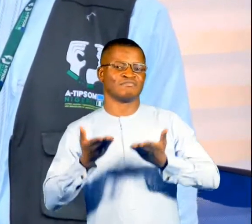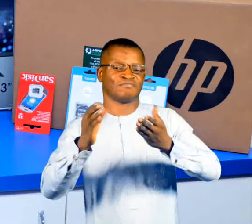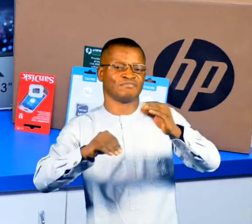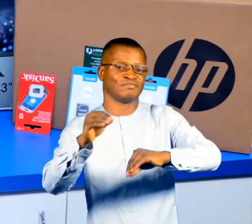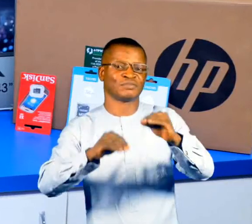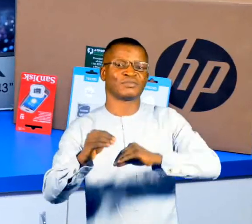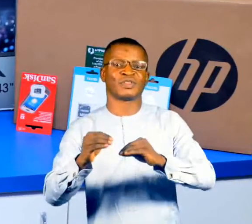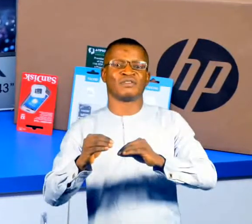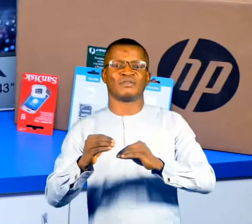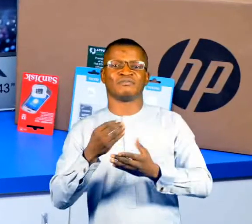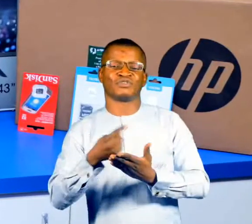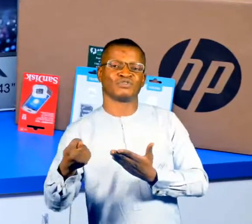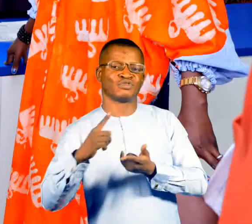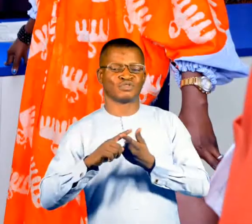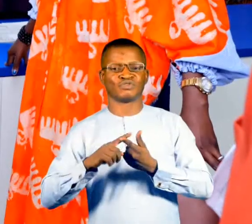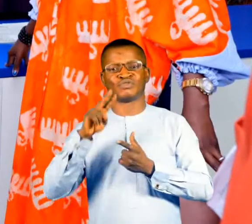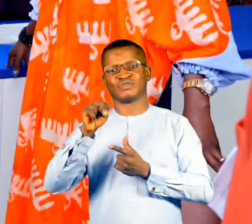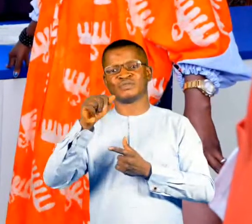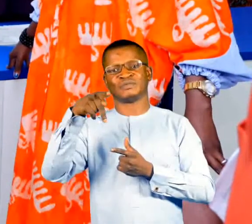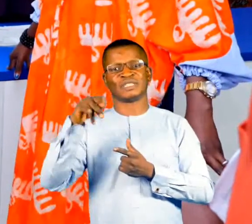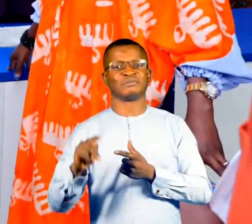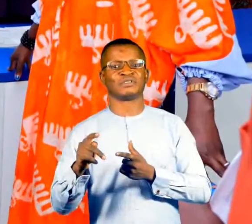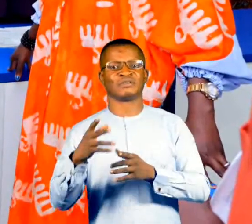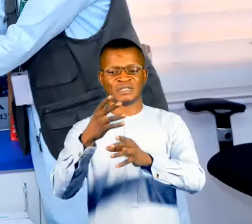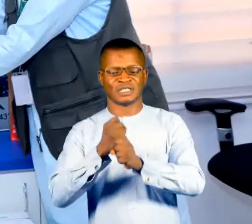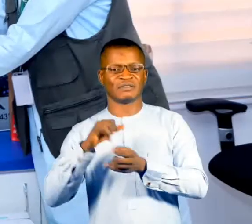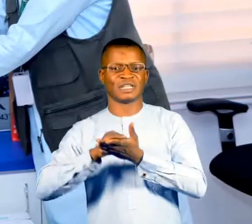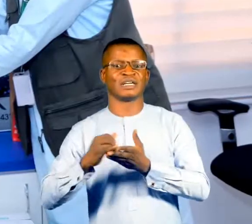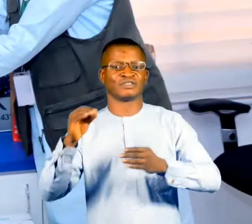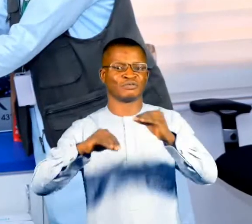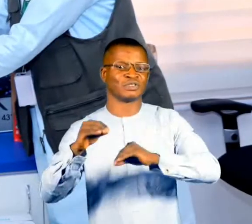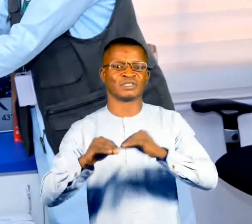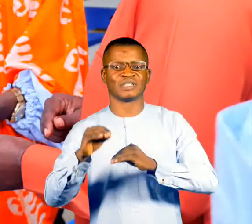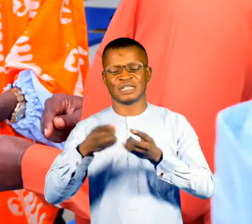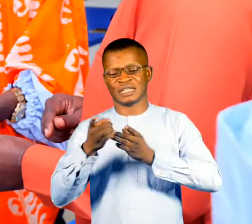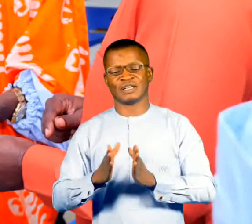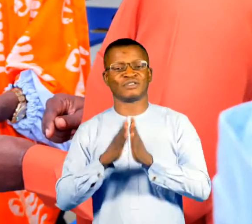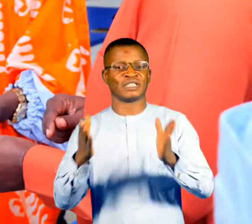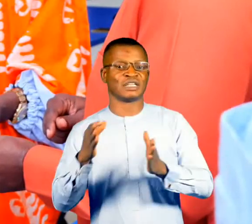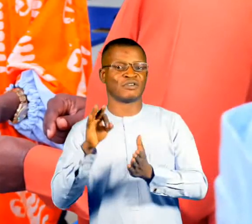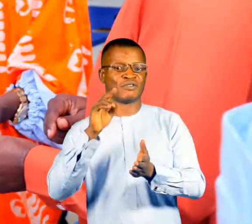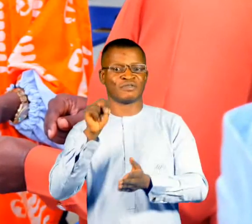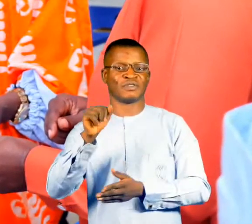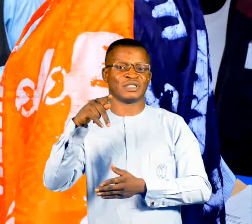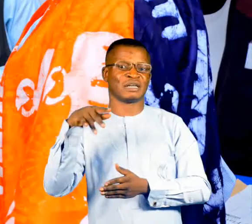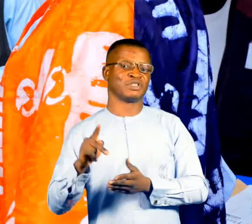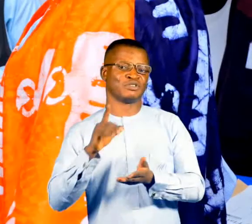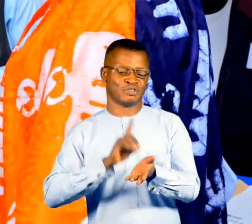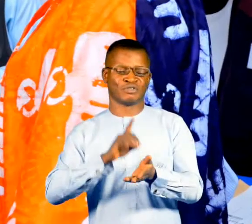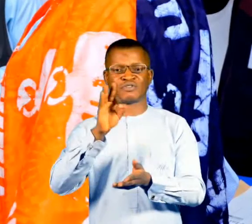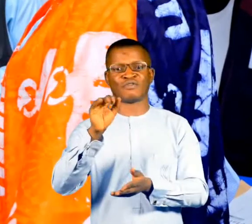Dantuni, recently donated operational tools to NAPTIP. Receiving the donation, the Director General of NAPTIP,